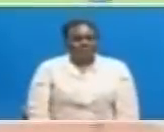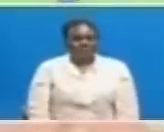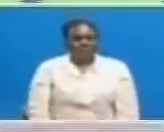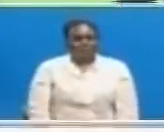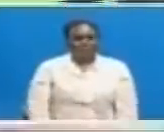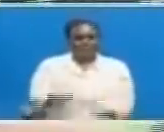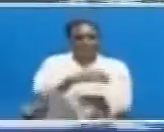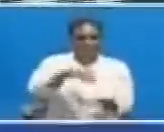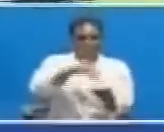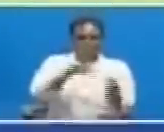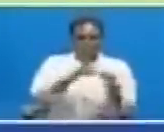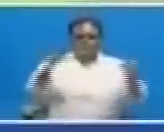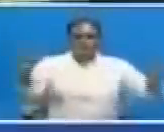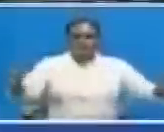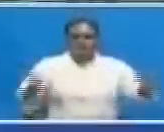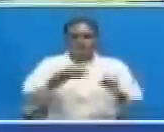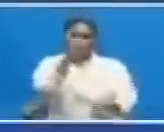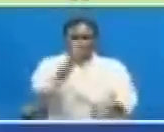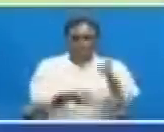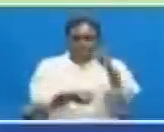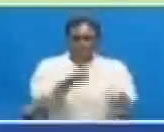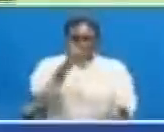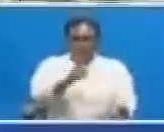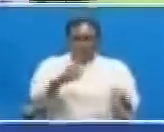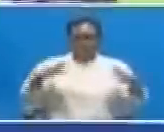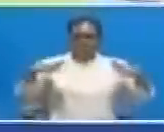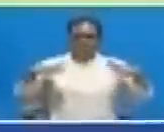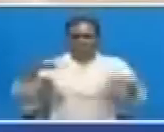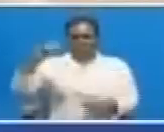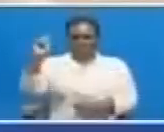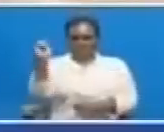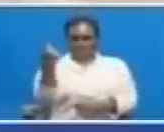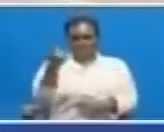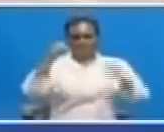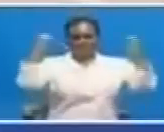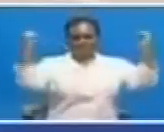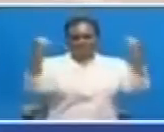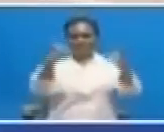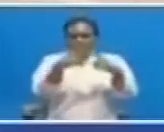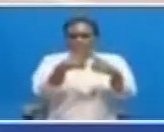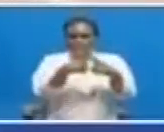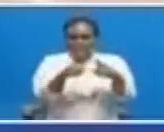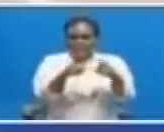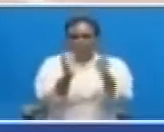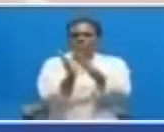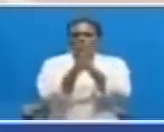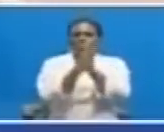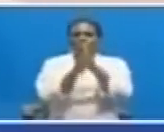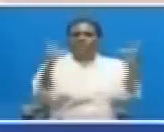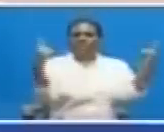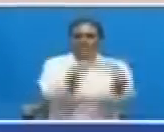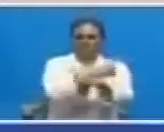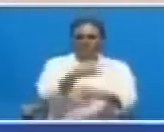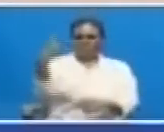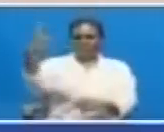The middle and long distance races are always the showstoppers at any Kenyan track and field championship. However, the script was different at the 2015